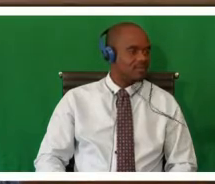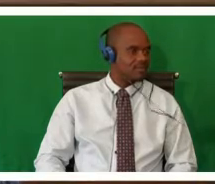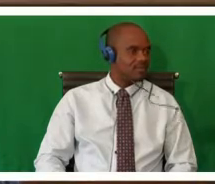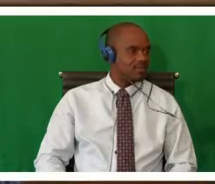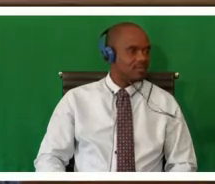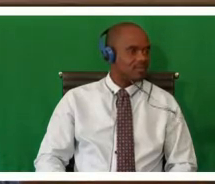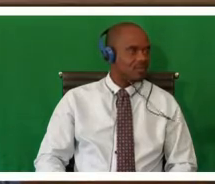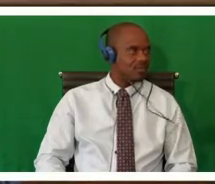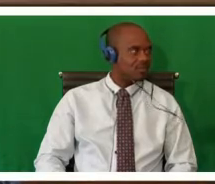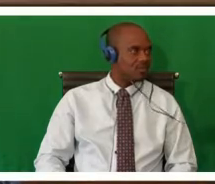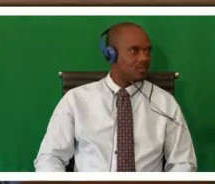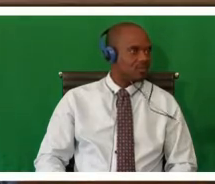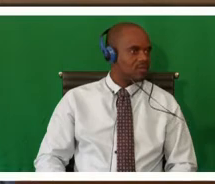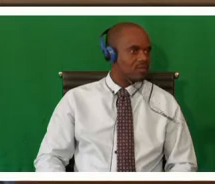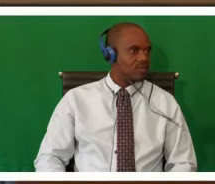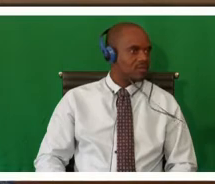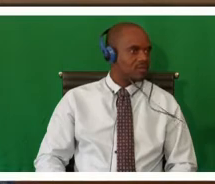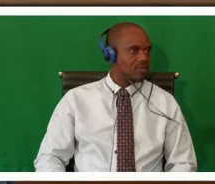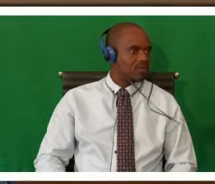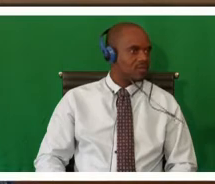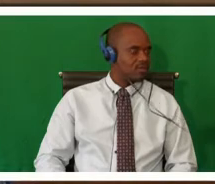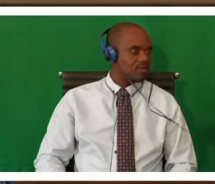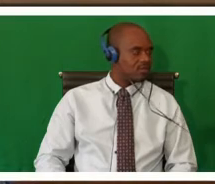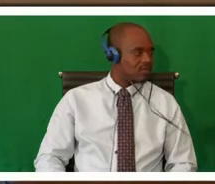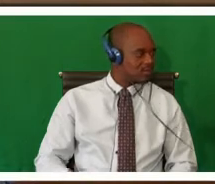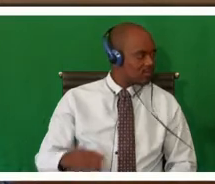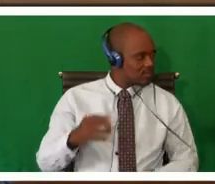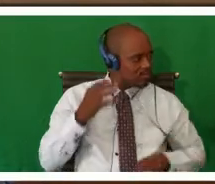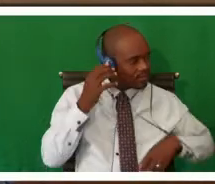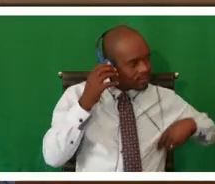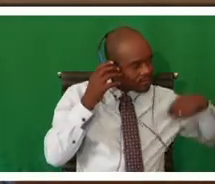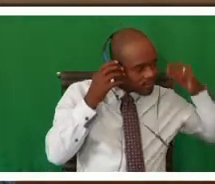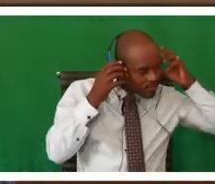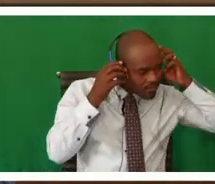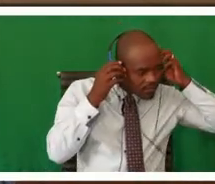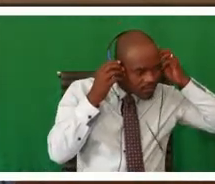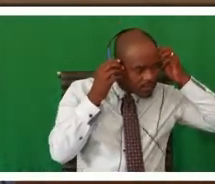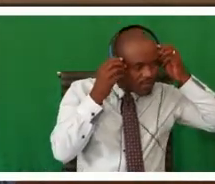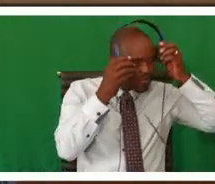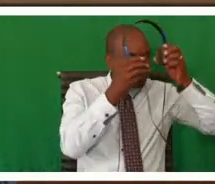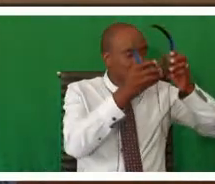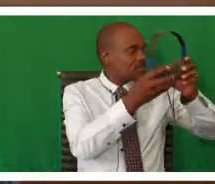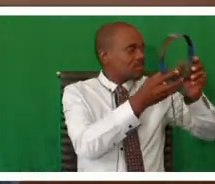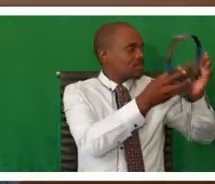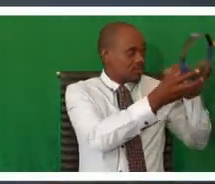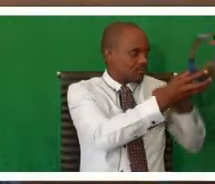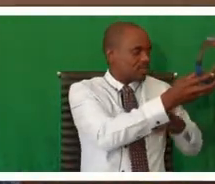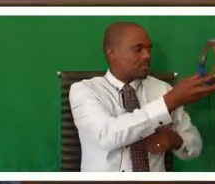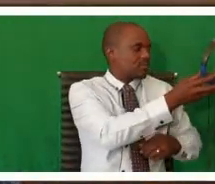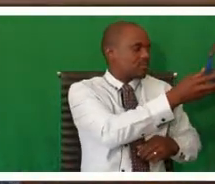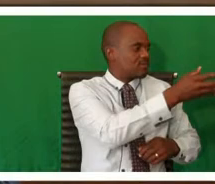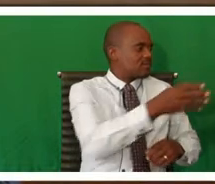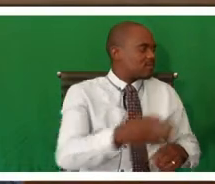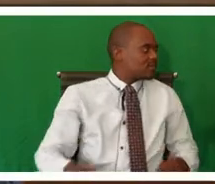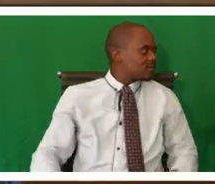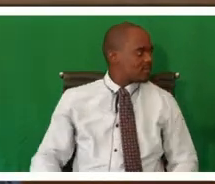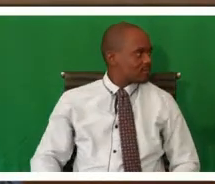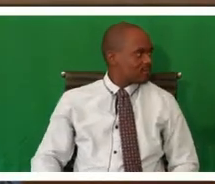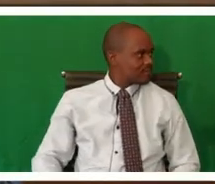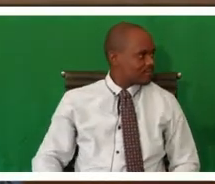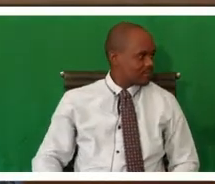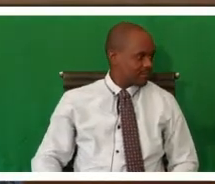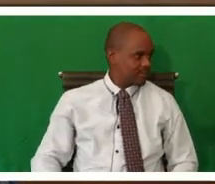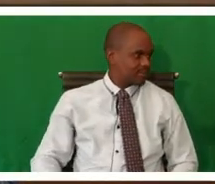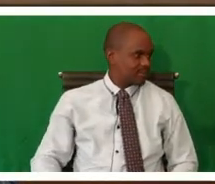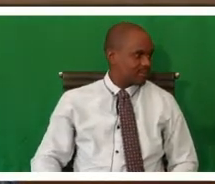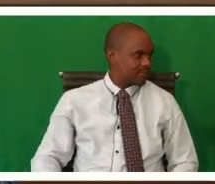But ba bona le bona ka COVID-19, they have sa batla mosebetsing, and our children are struggling to get licenses. And